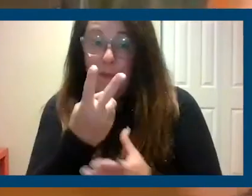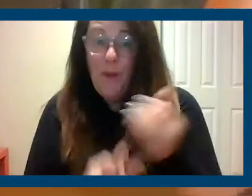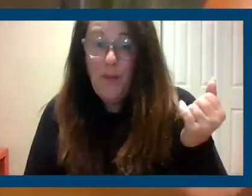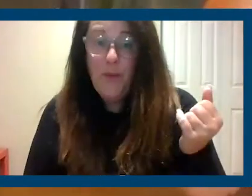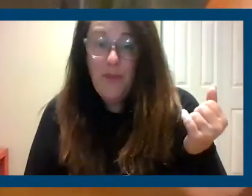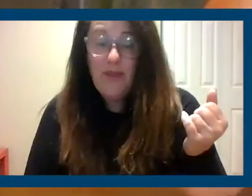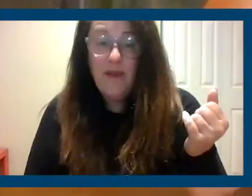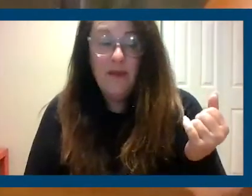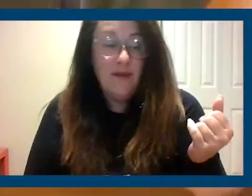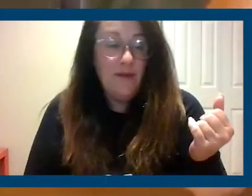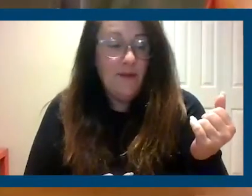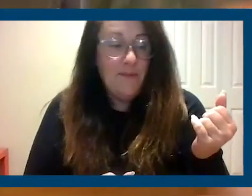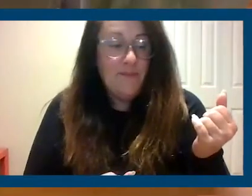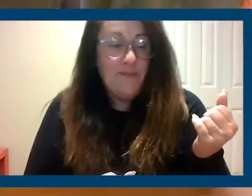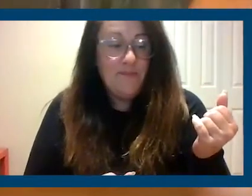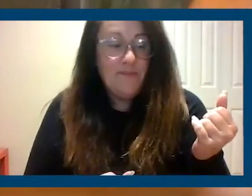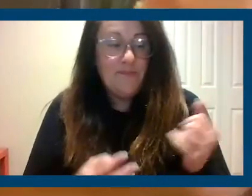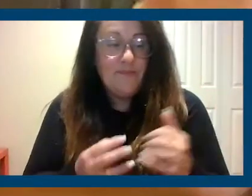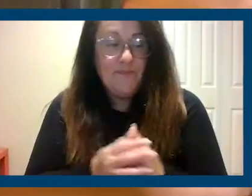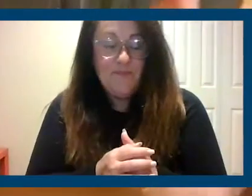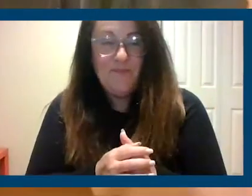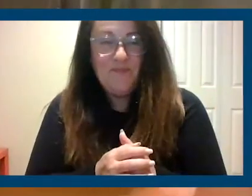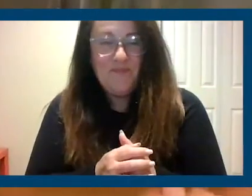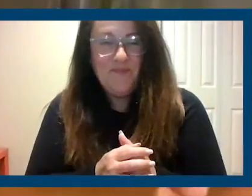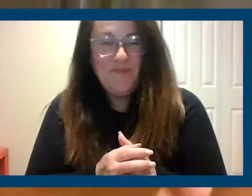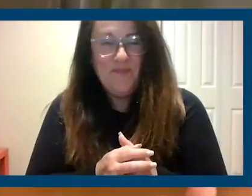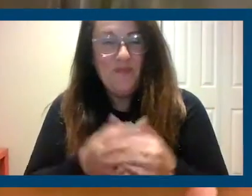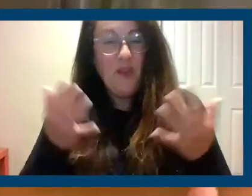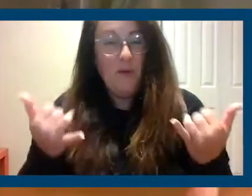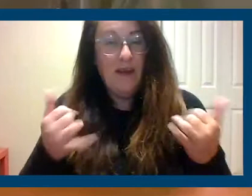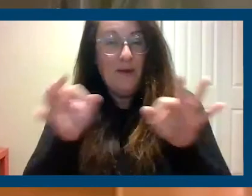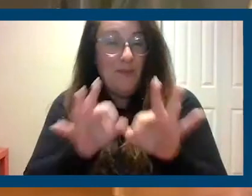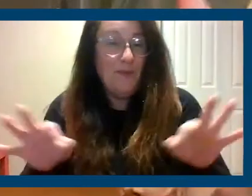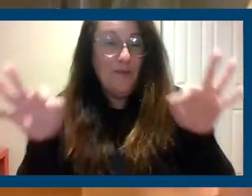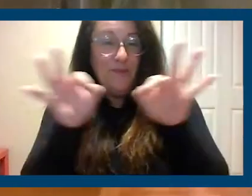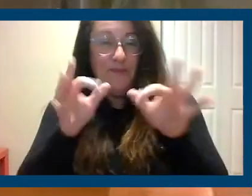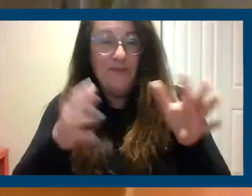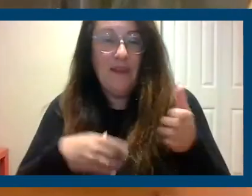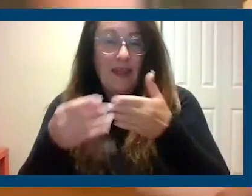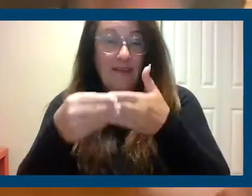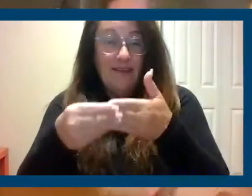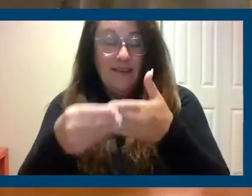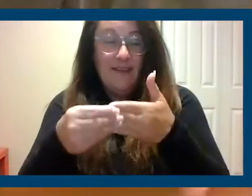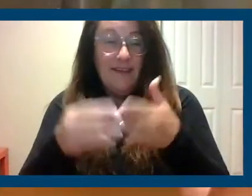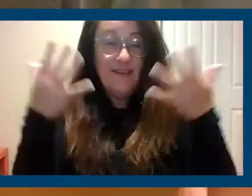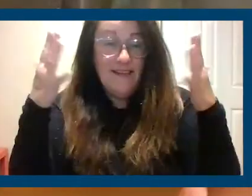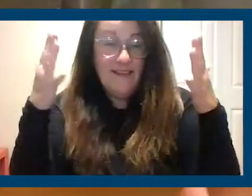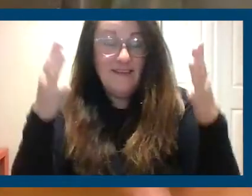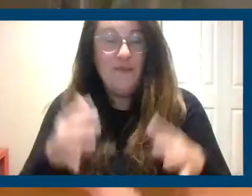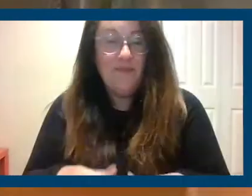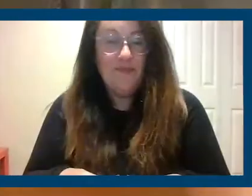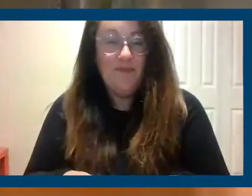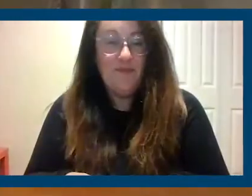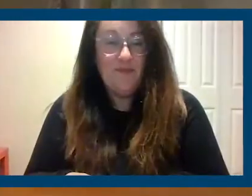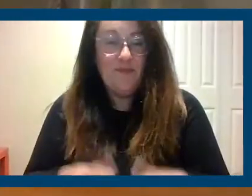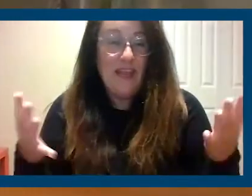This is why extraordinary times calls for extraordinary leadership to make sure that we give elected officials up and down the